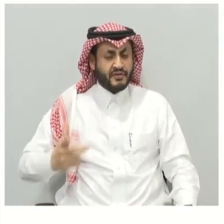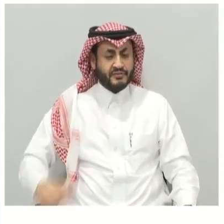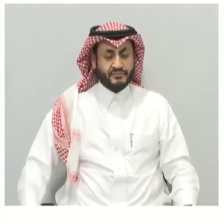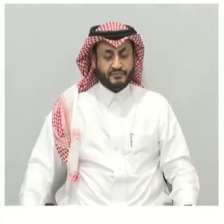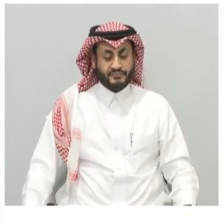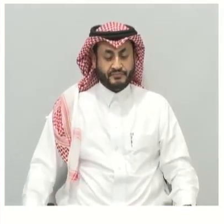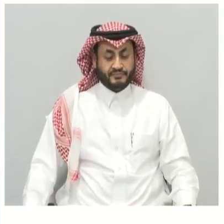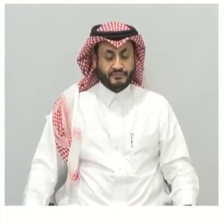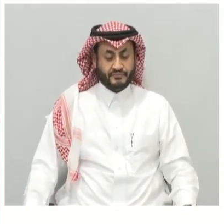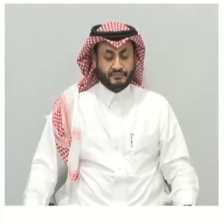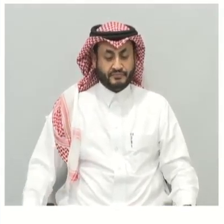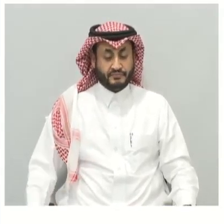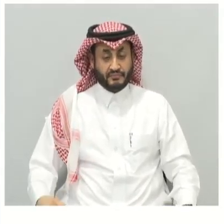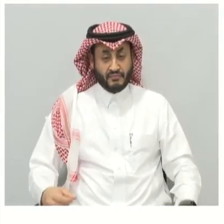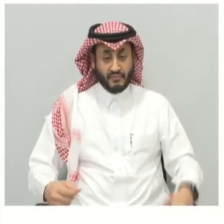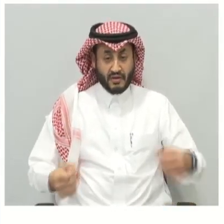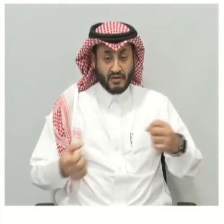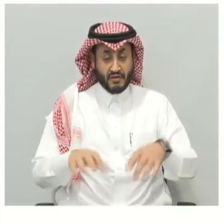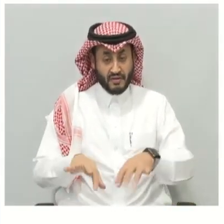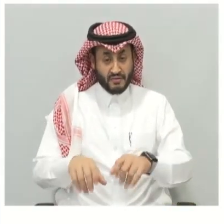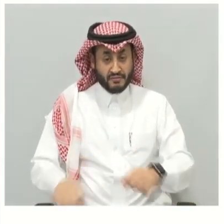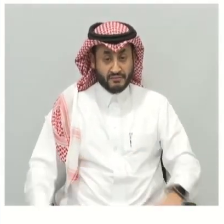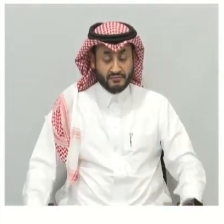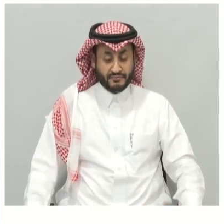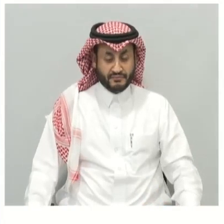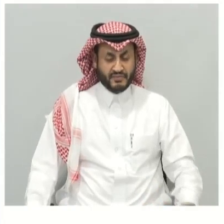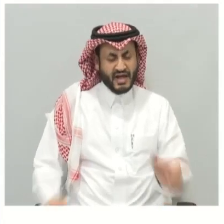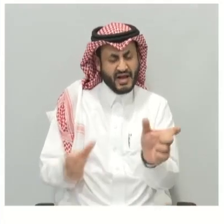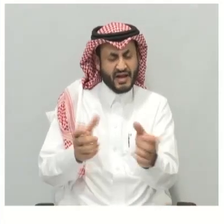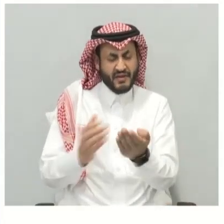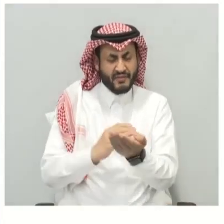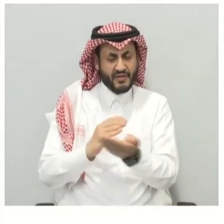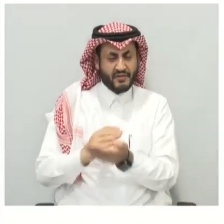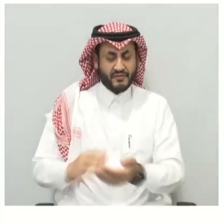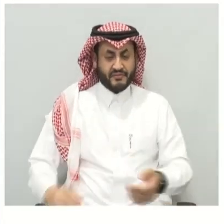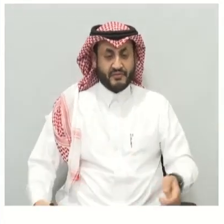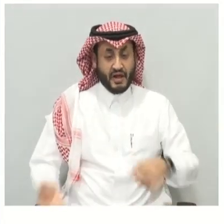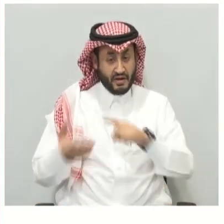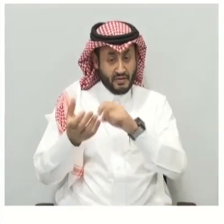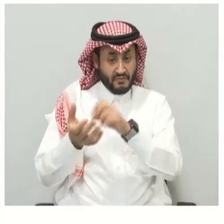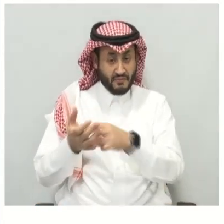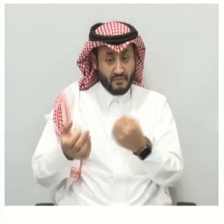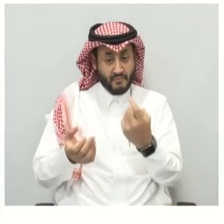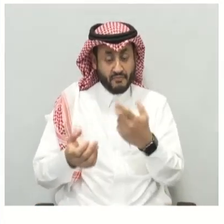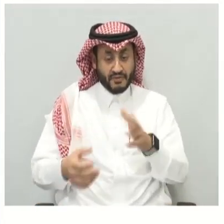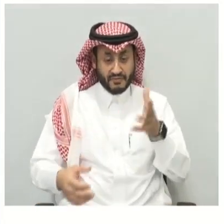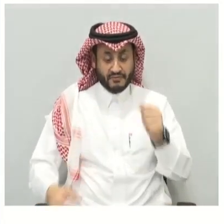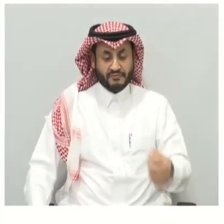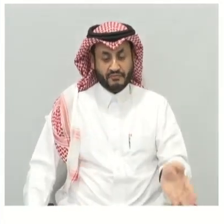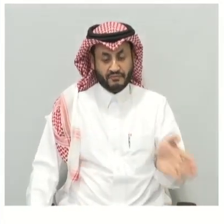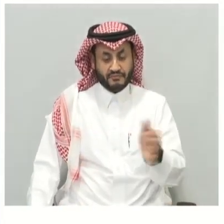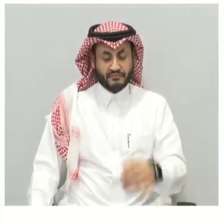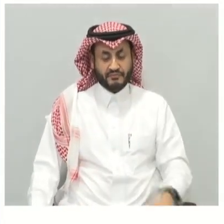likes, are technology, gadgets, and high-tech design. So Adnan